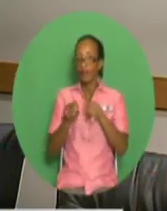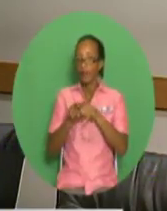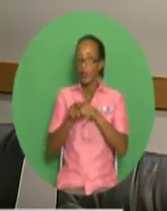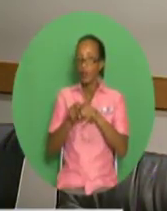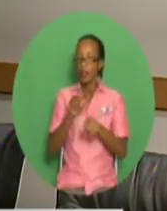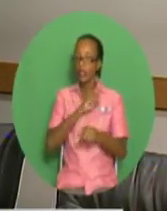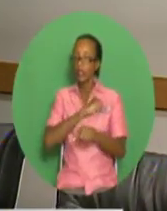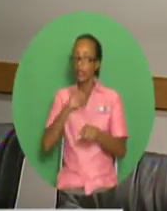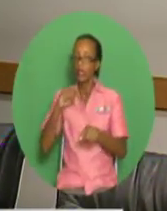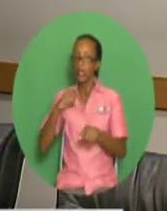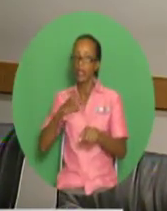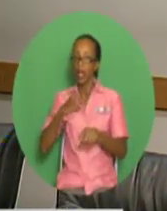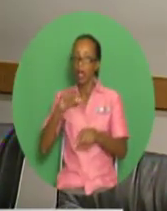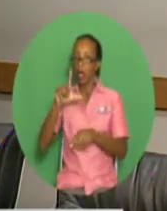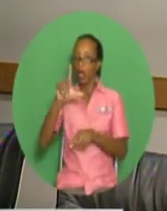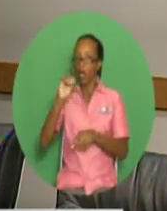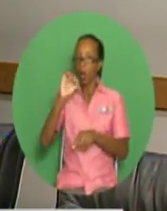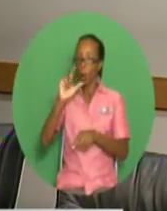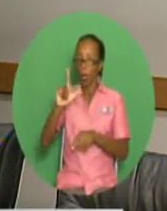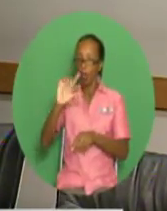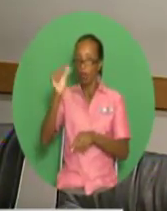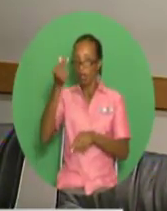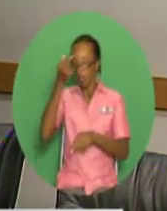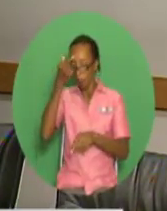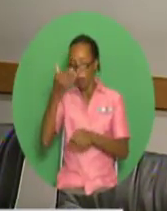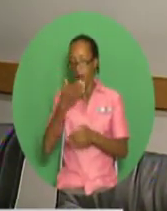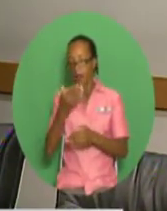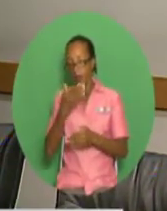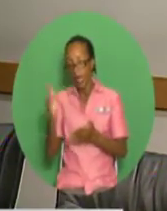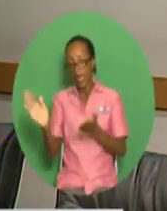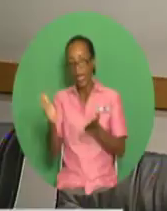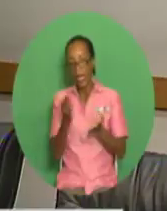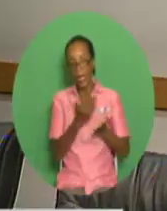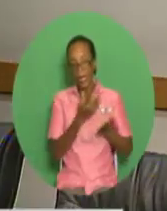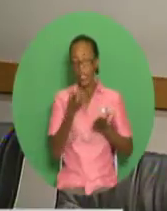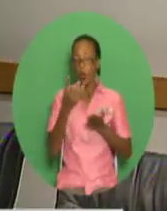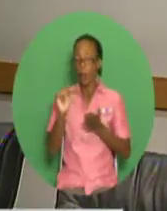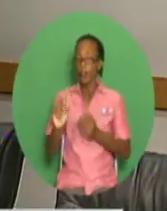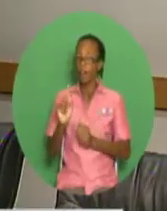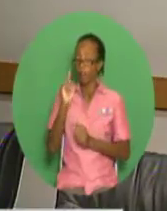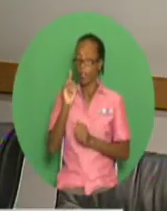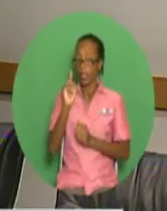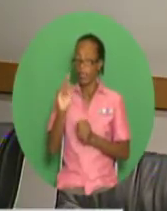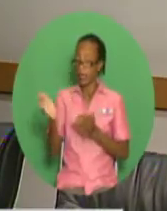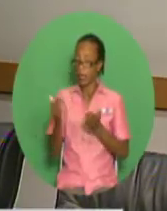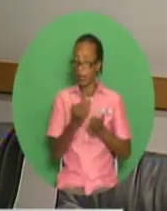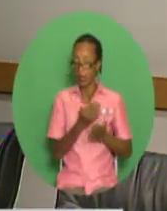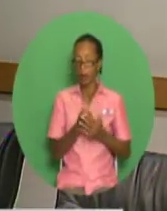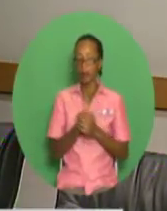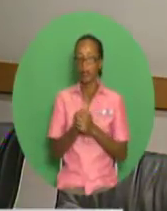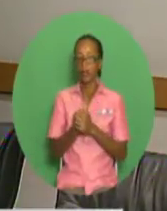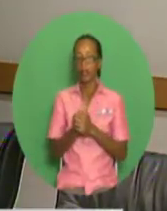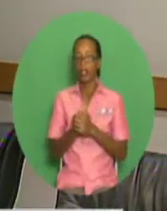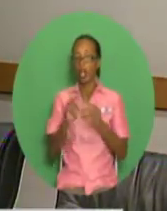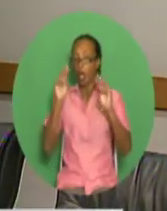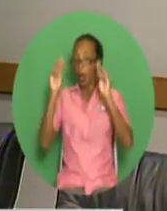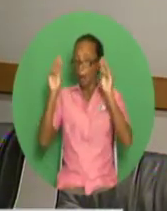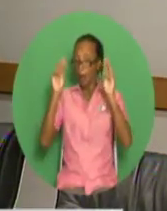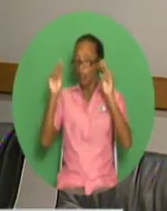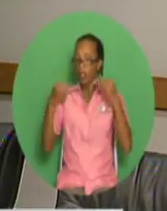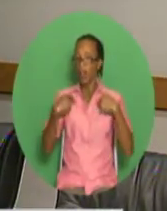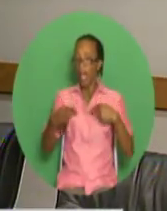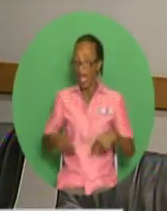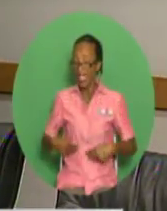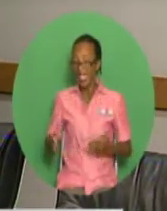local government, for his national cleanup campaign. Diego Martin was the first, and I'll let you know this, the Minister of Health will tell you, just based on